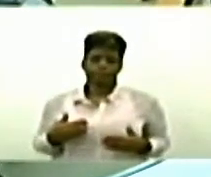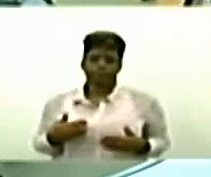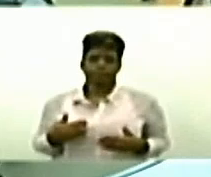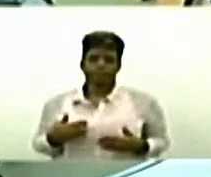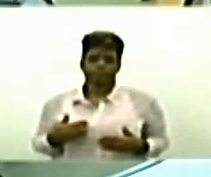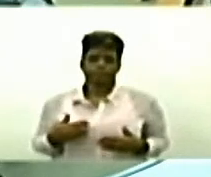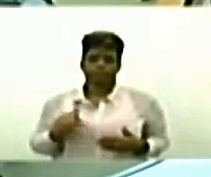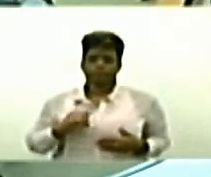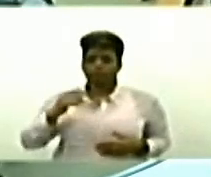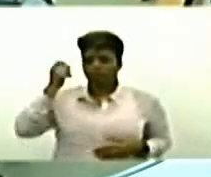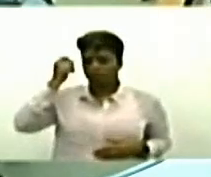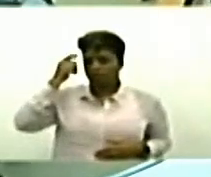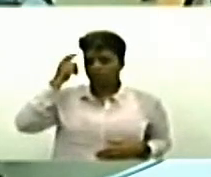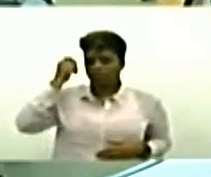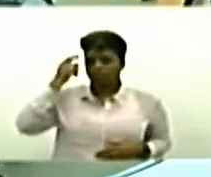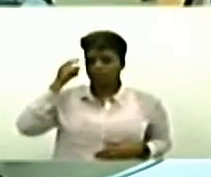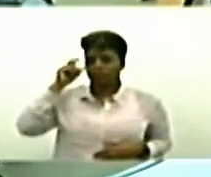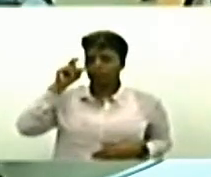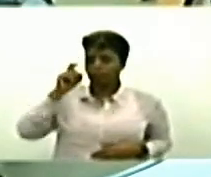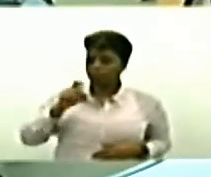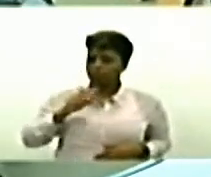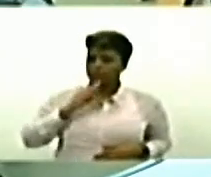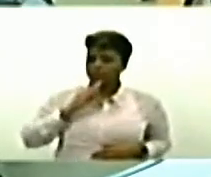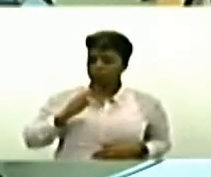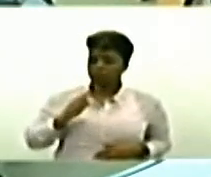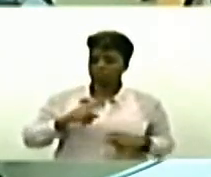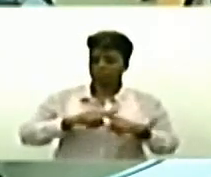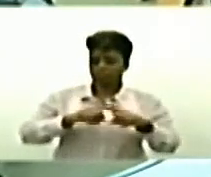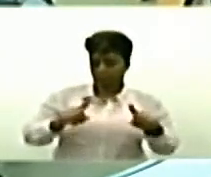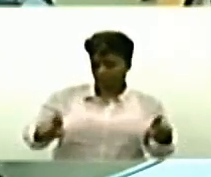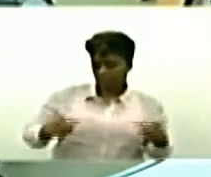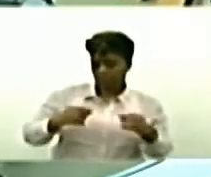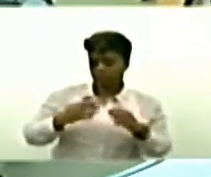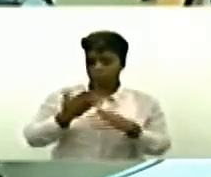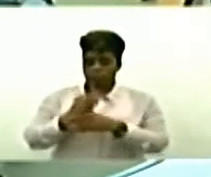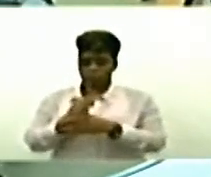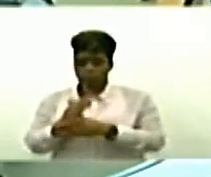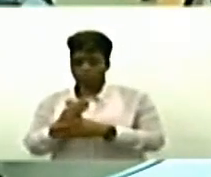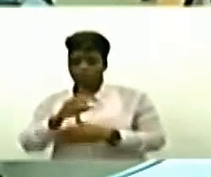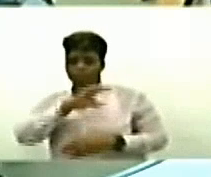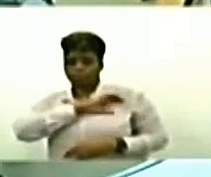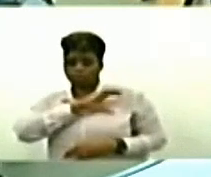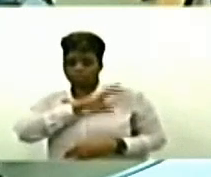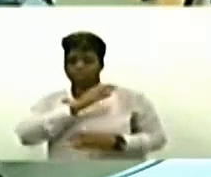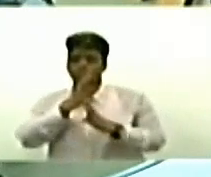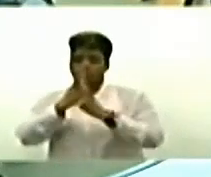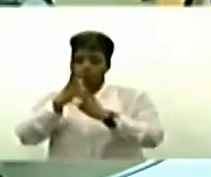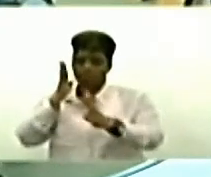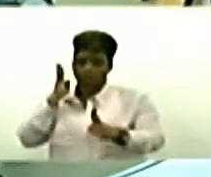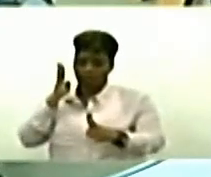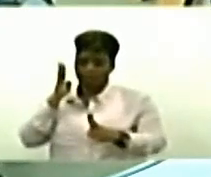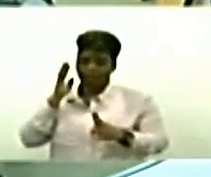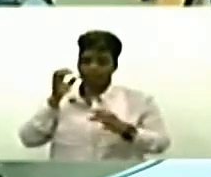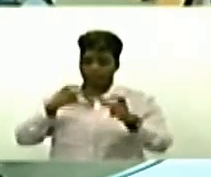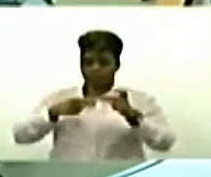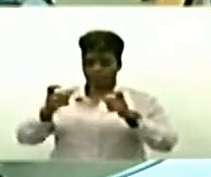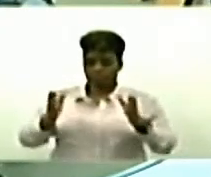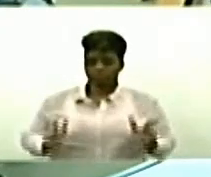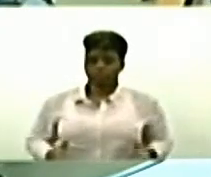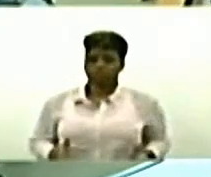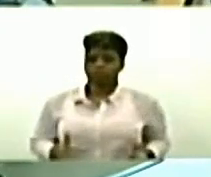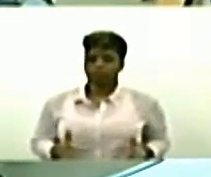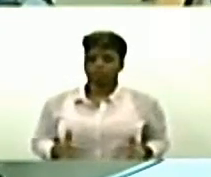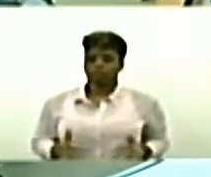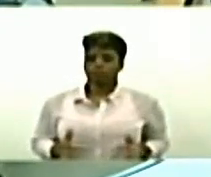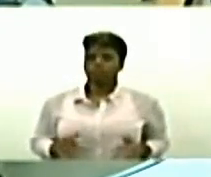I understand that there must be a distinction between the wardens and police officers. I mean, that's clear and that's